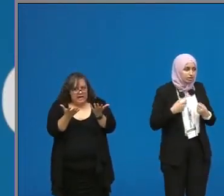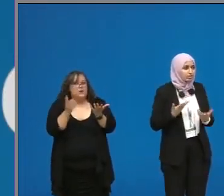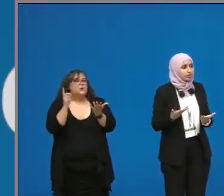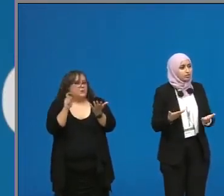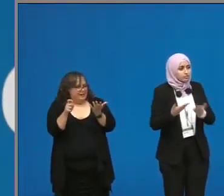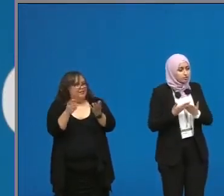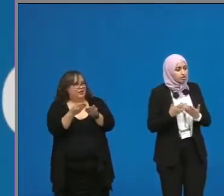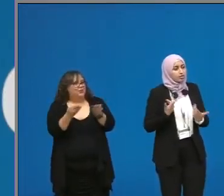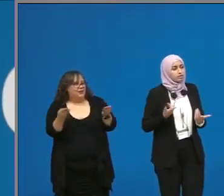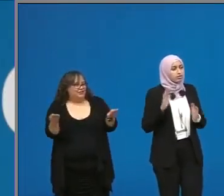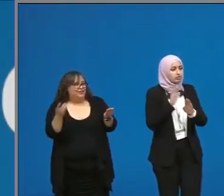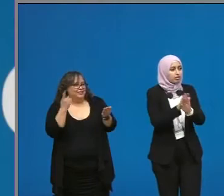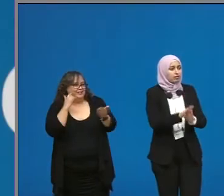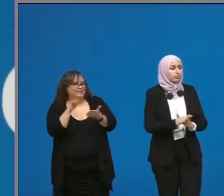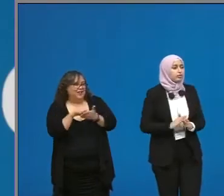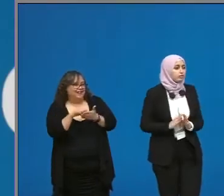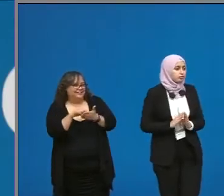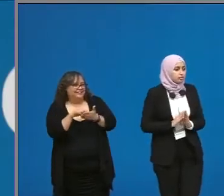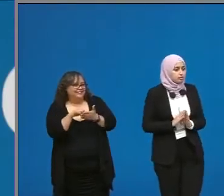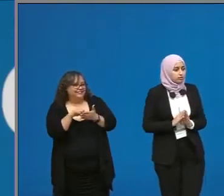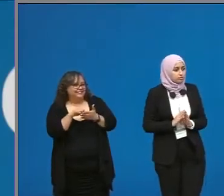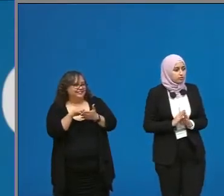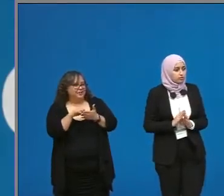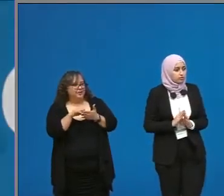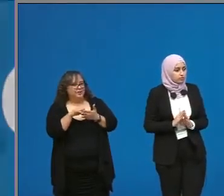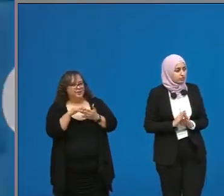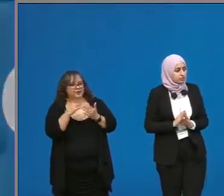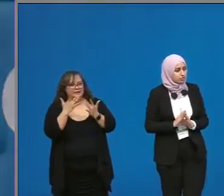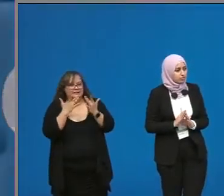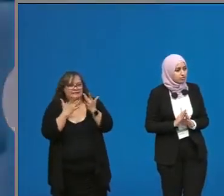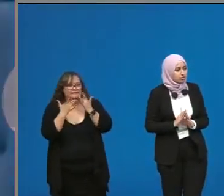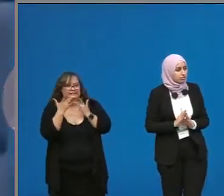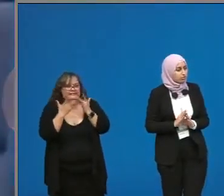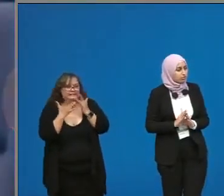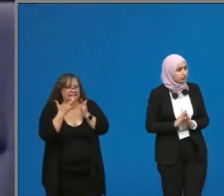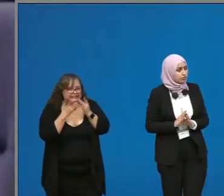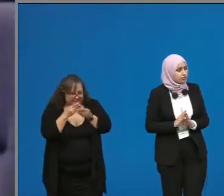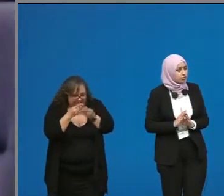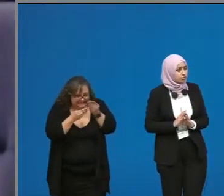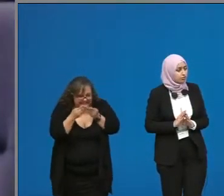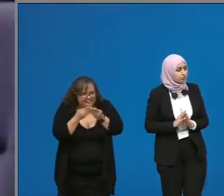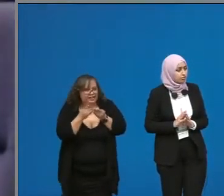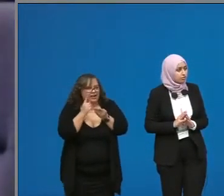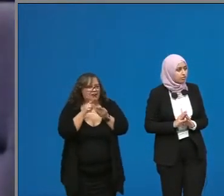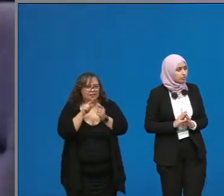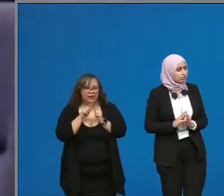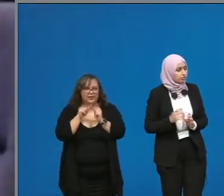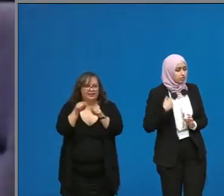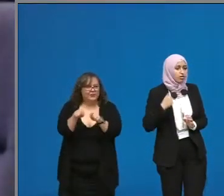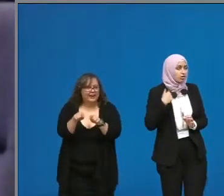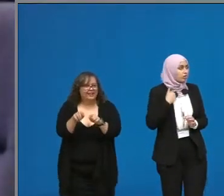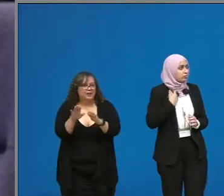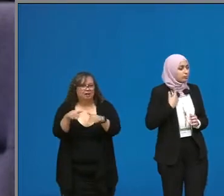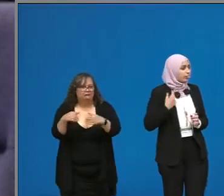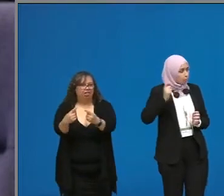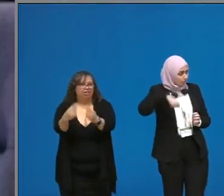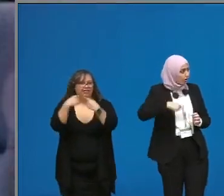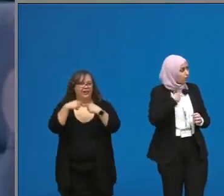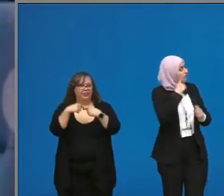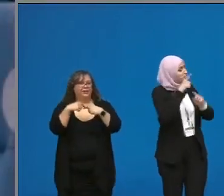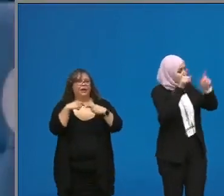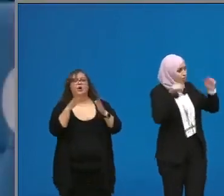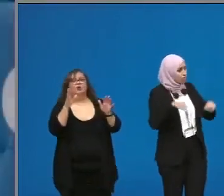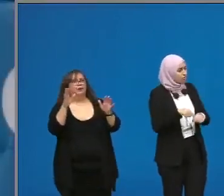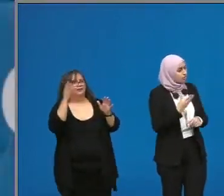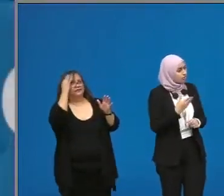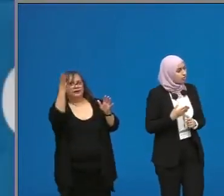We barely have now... Have you done the one direction, which is you talk to and it will translate to Yes, something? the speech exists on the app. By the way, I should advertise our app since